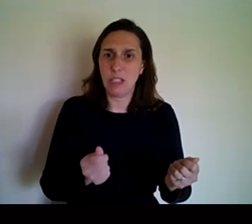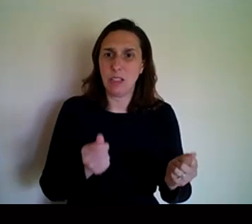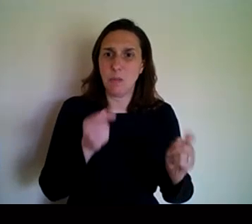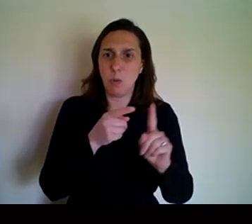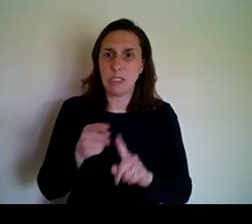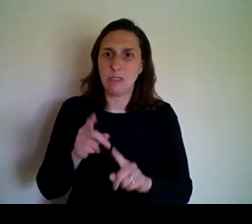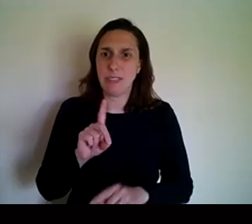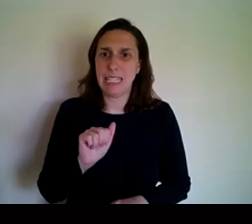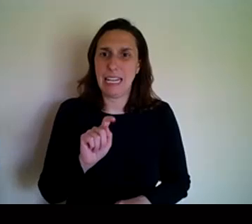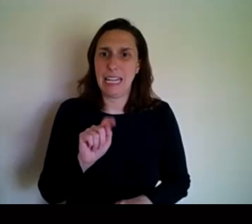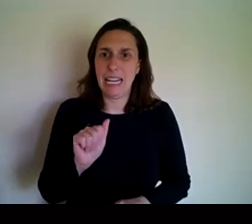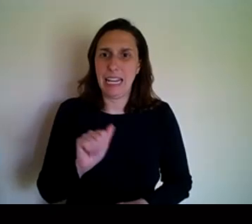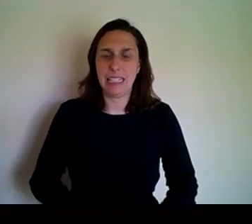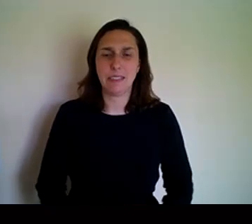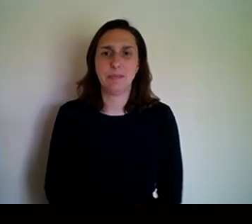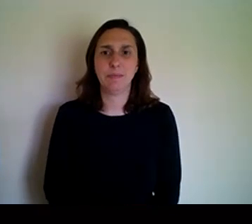so